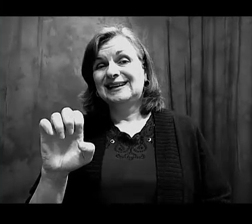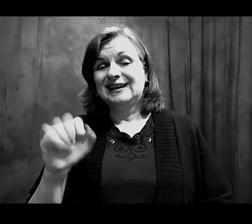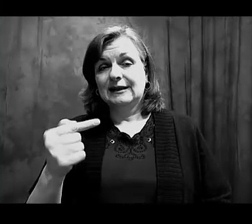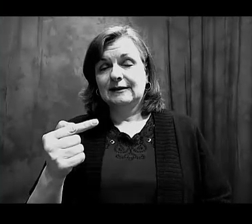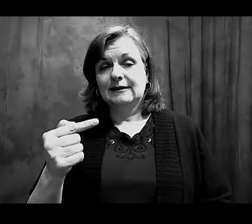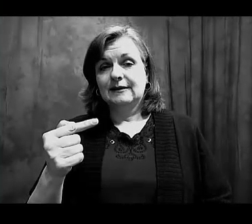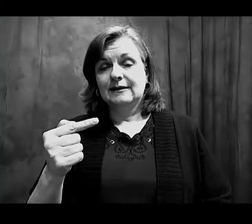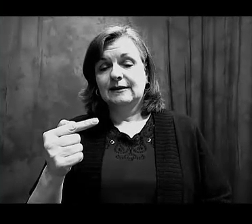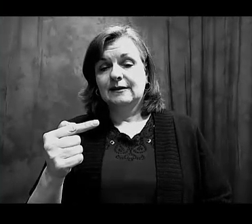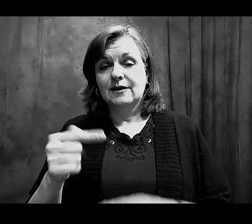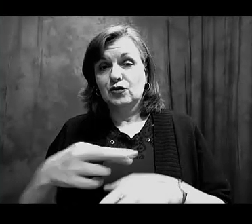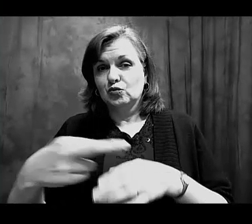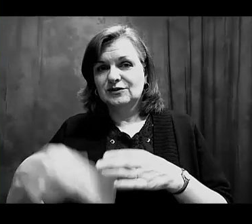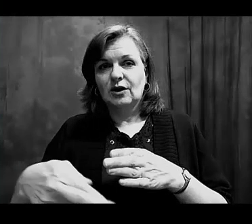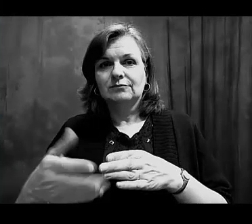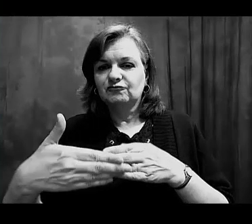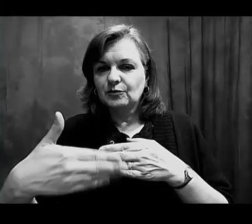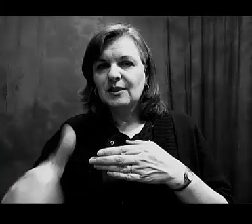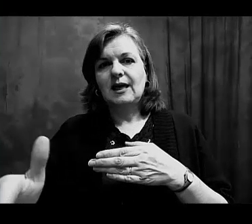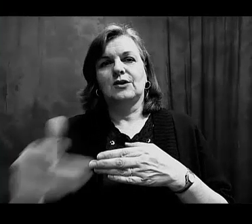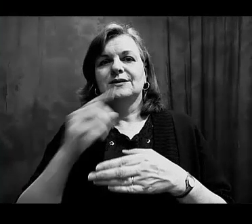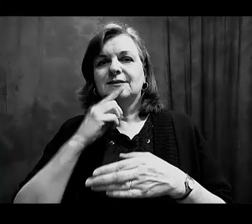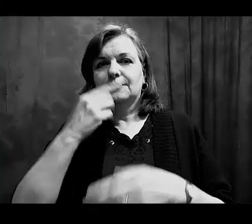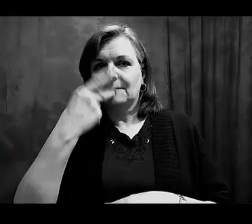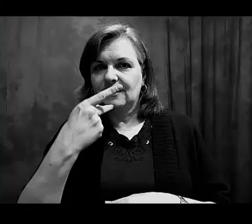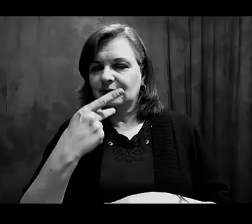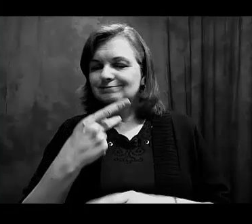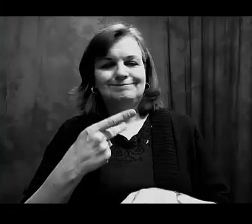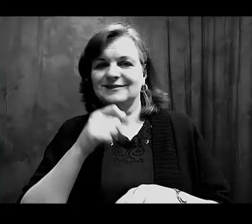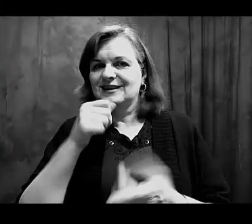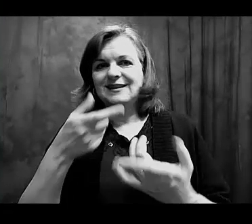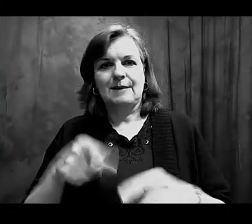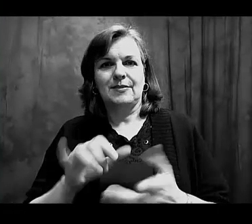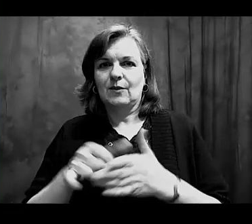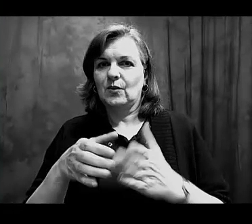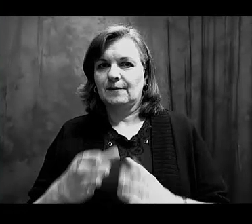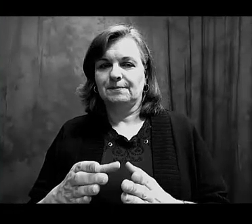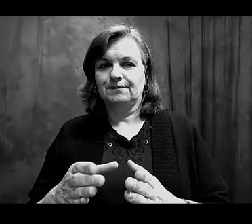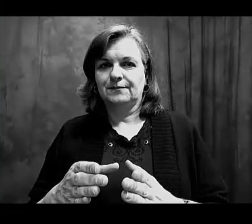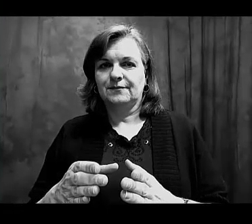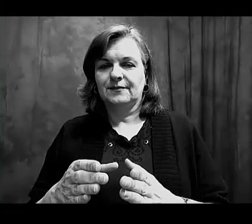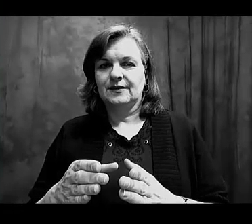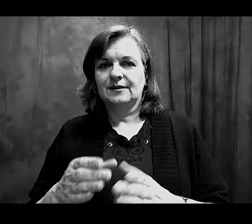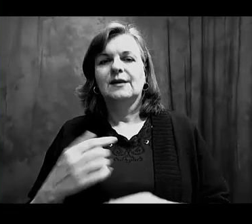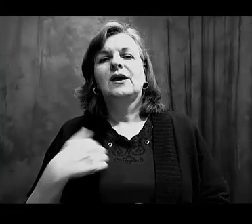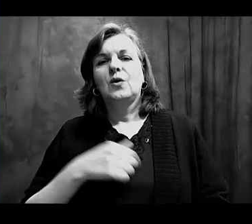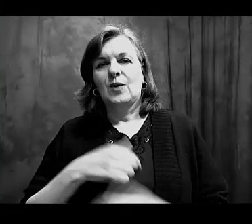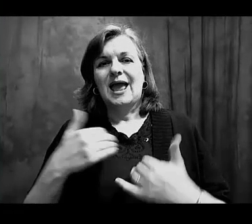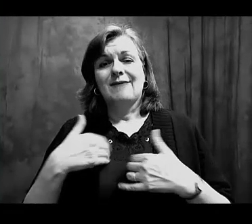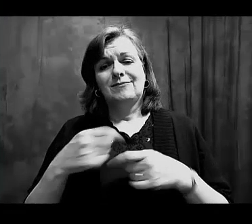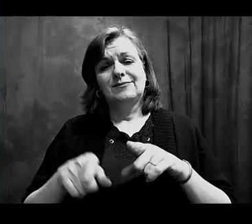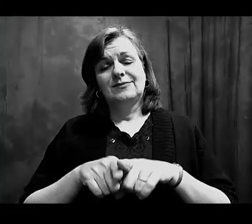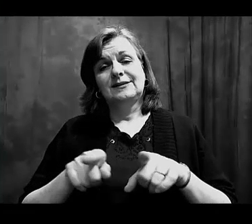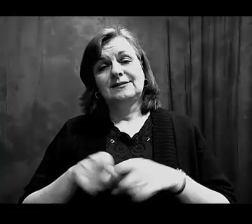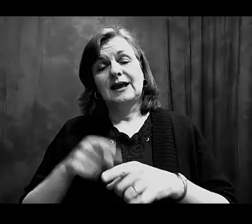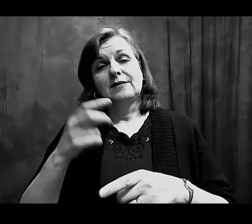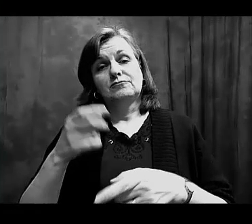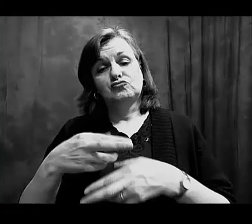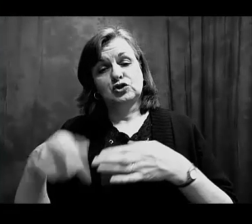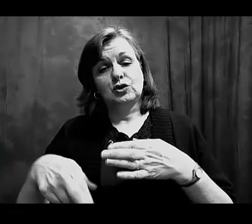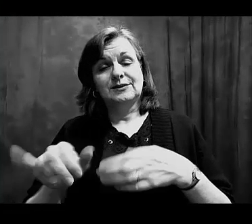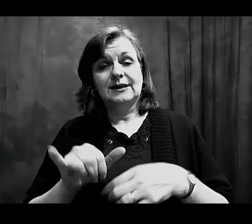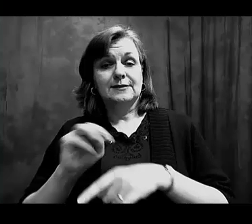blended? If this was blending, we would always get pink flowers from here forward. We